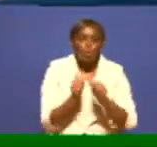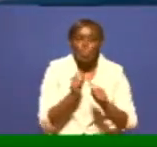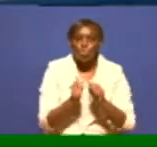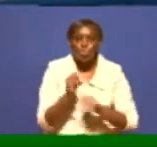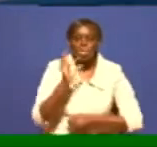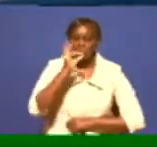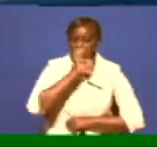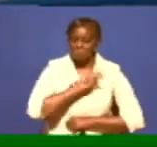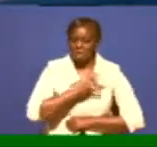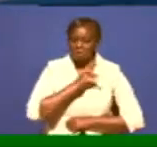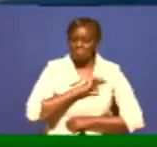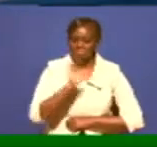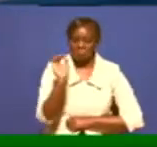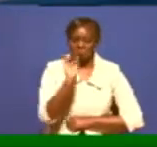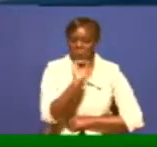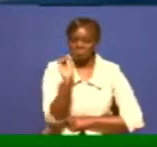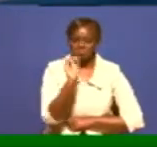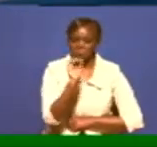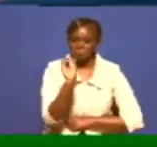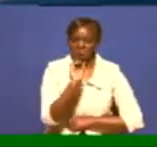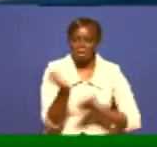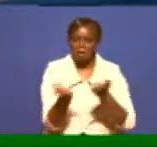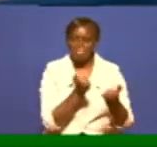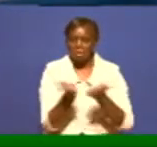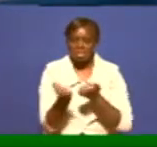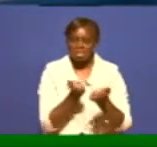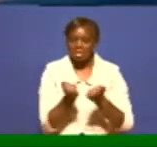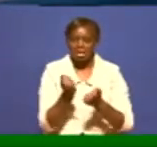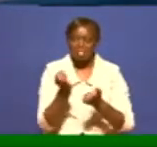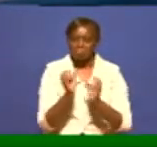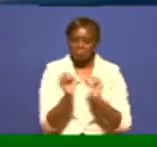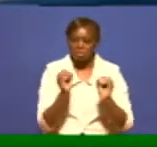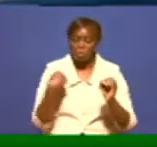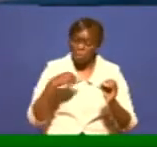us returns on investment, Honorable Speaker, yet we will pay these